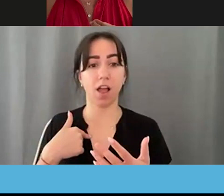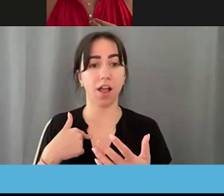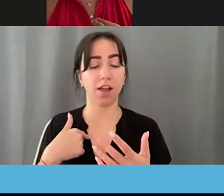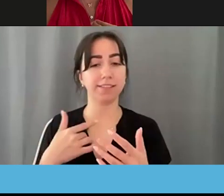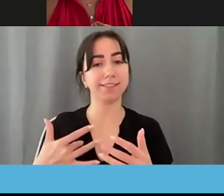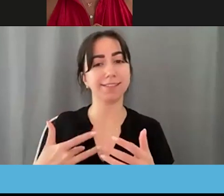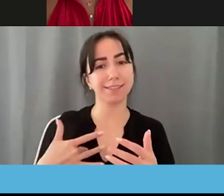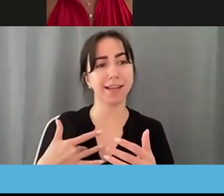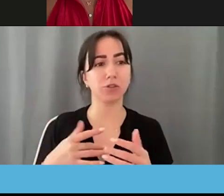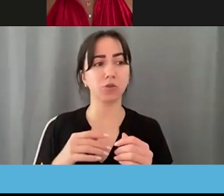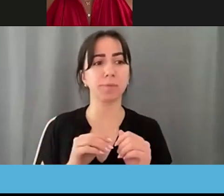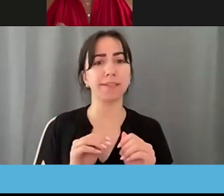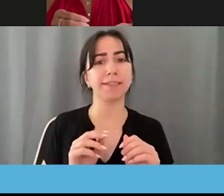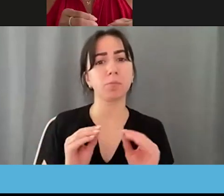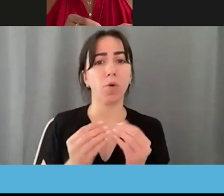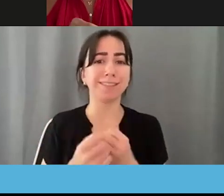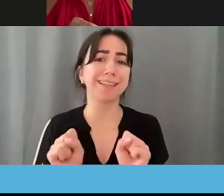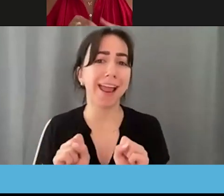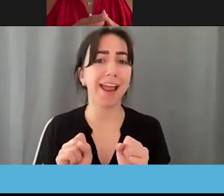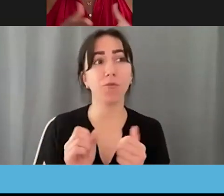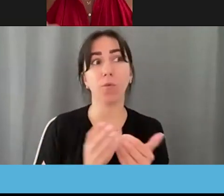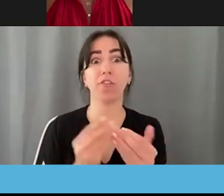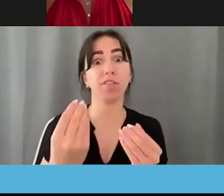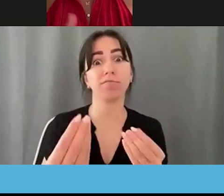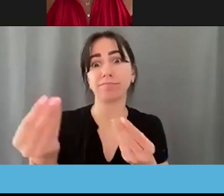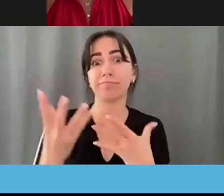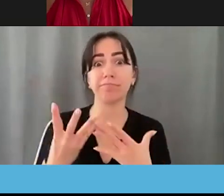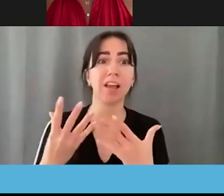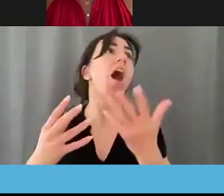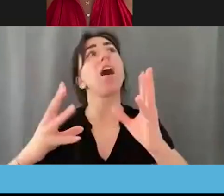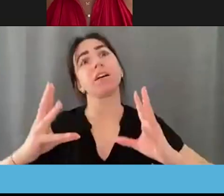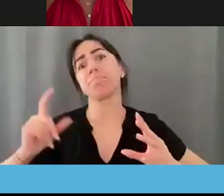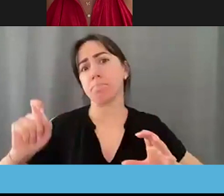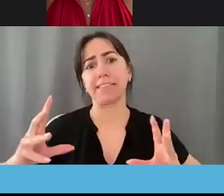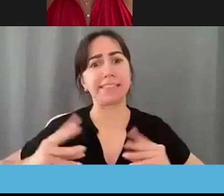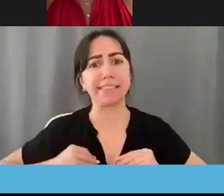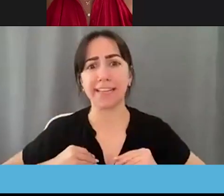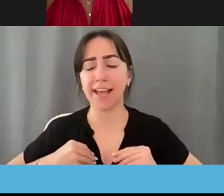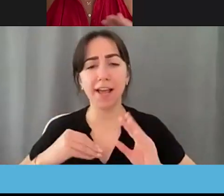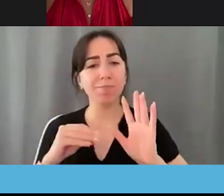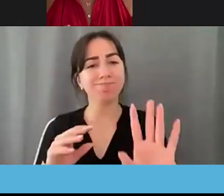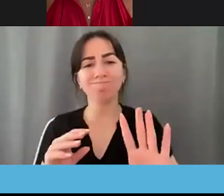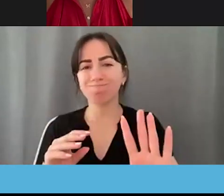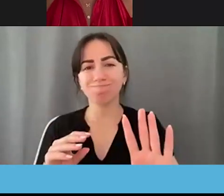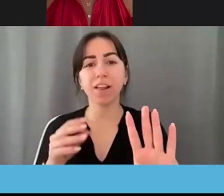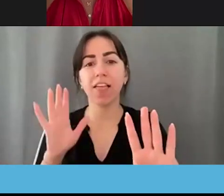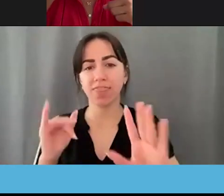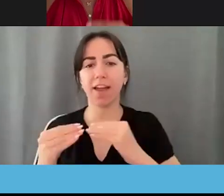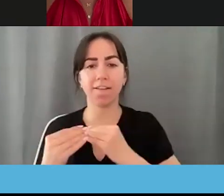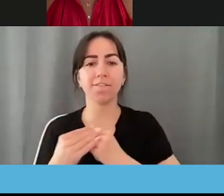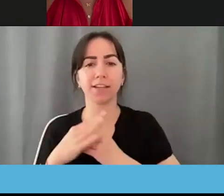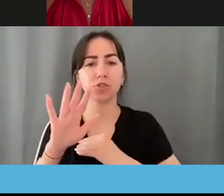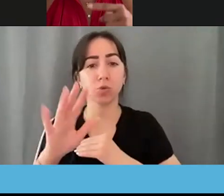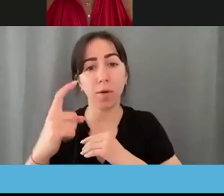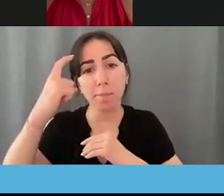in thinking that I will just, take what is given and accept, you get to a place where that affects your health, that affects